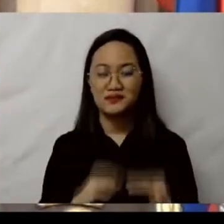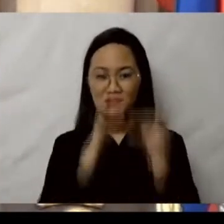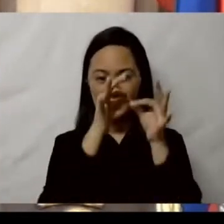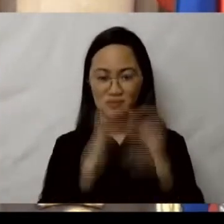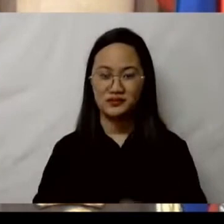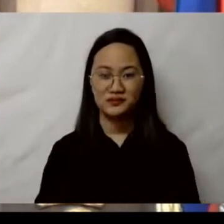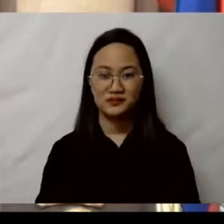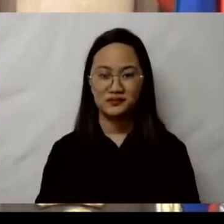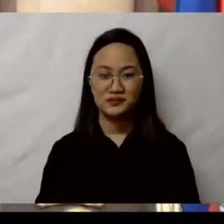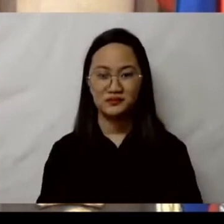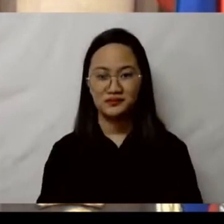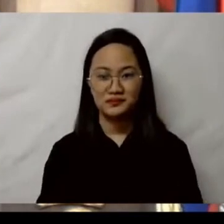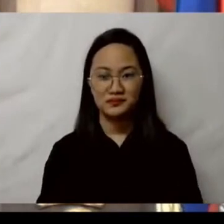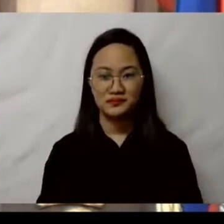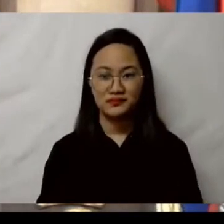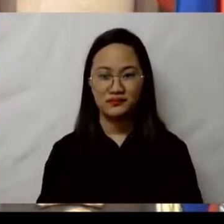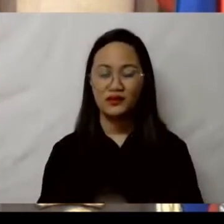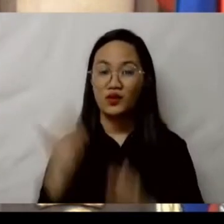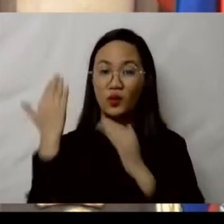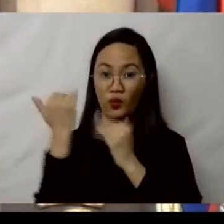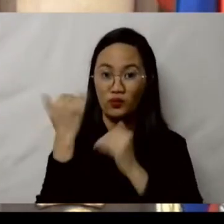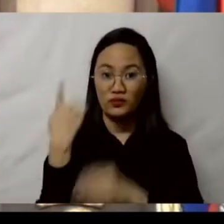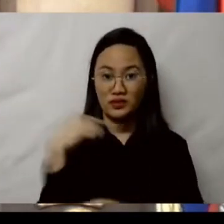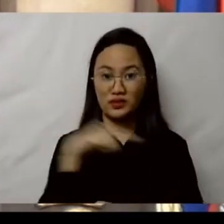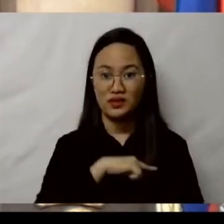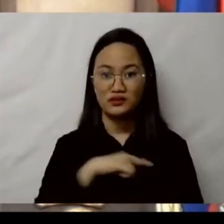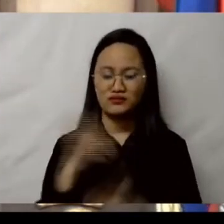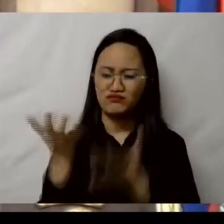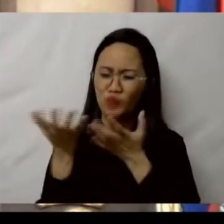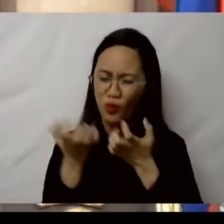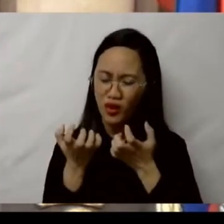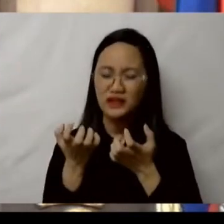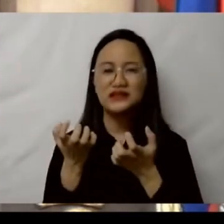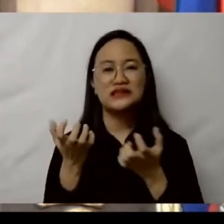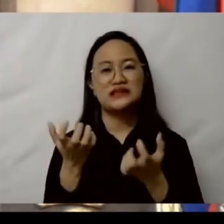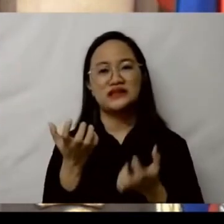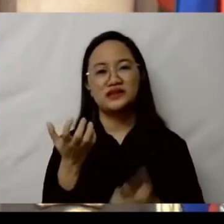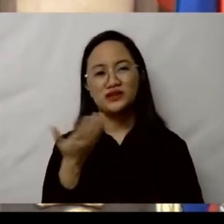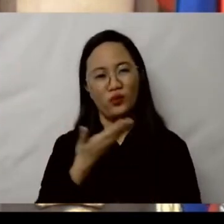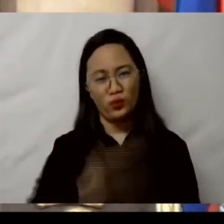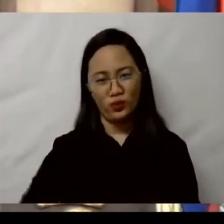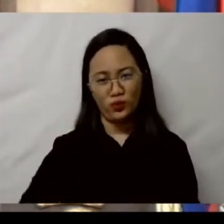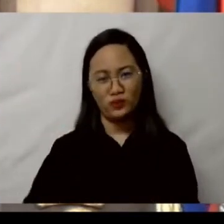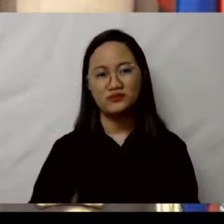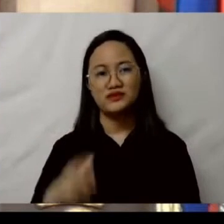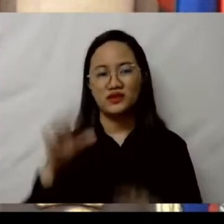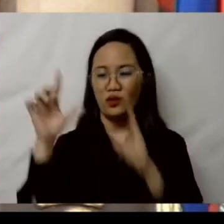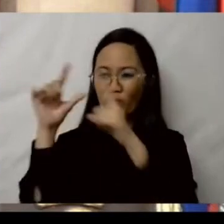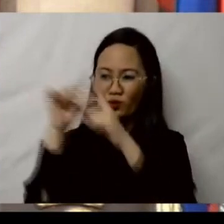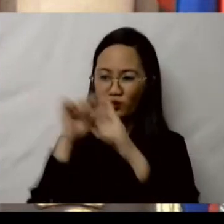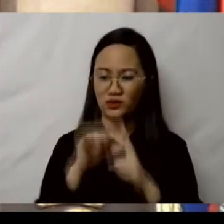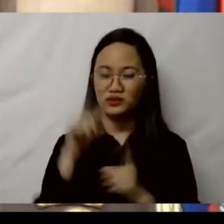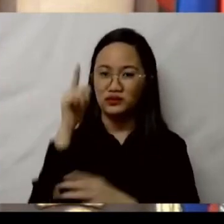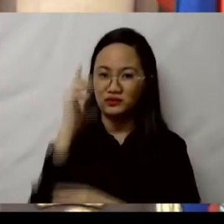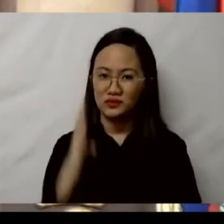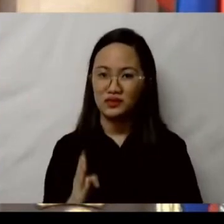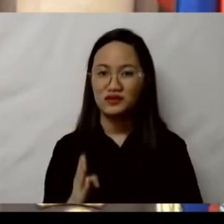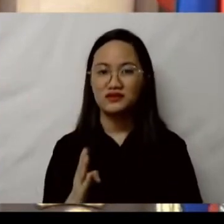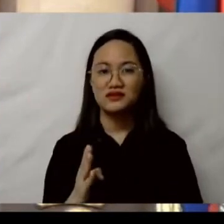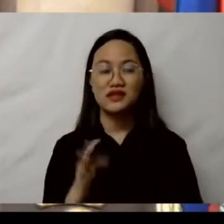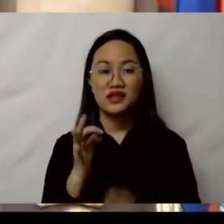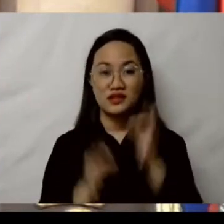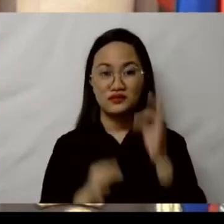Sana'y magutom tayo. At sa mga panahong ito, busugin natin ang ating mga sarili sa salita ng Diyos. At kapag nabusog na tayo,